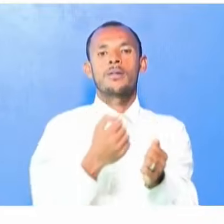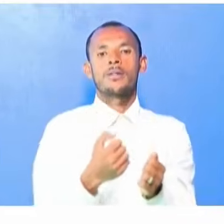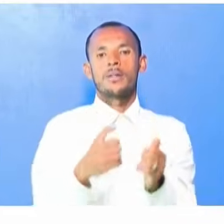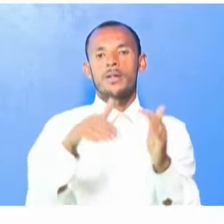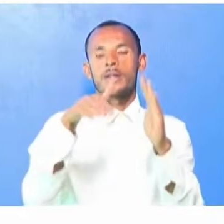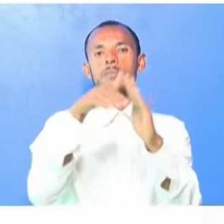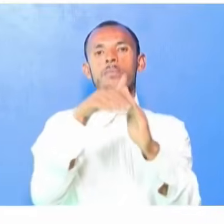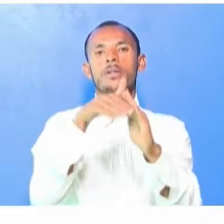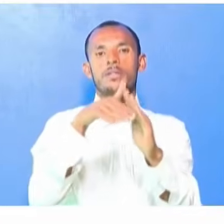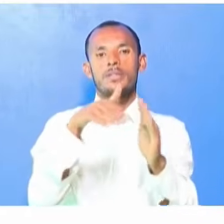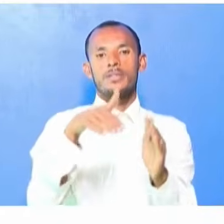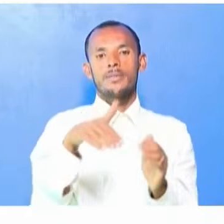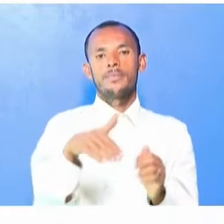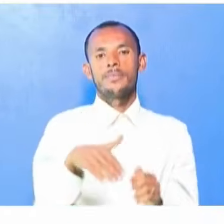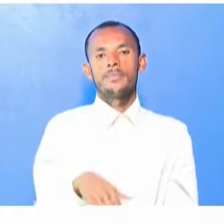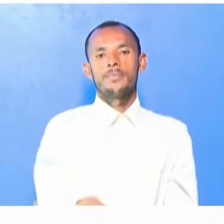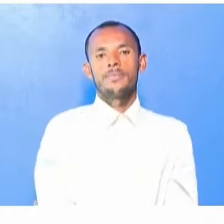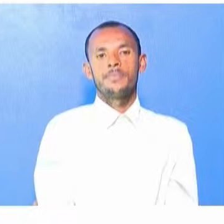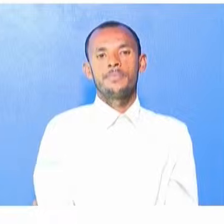Represent